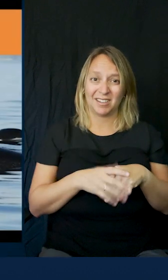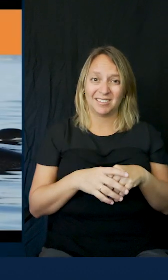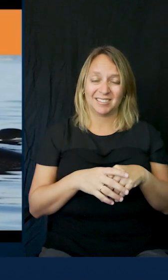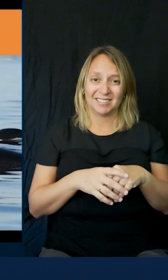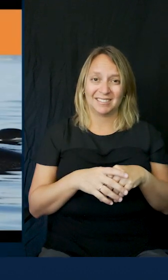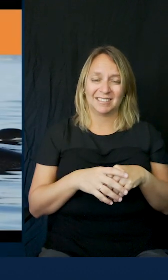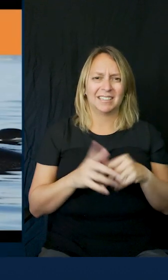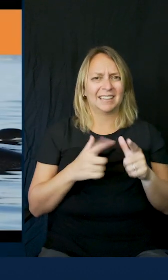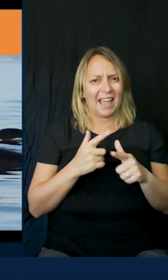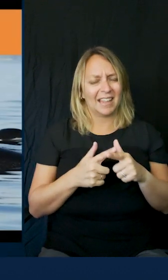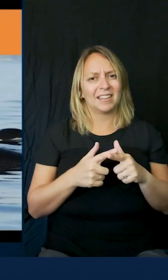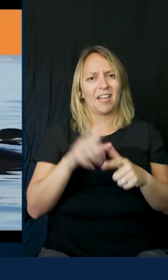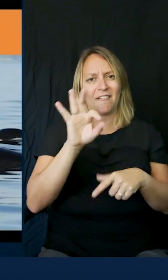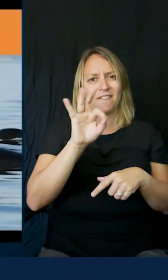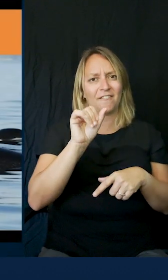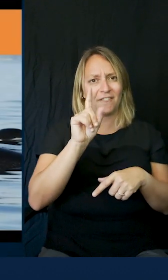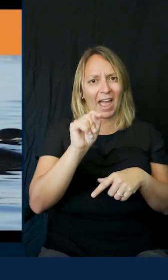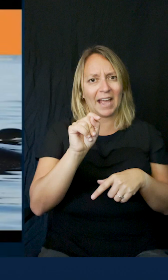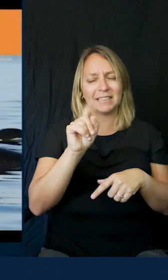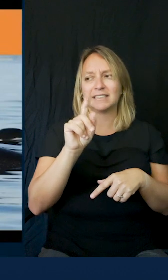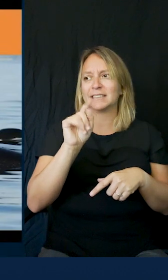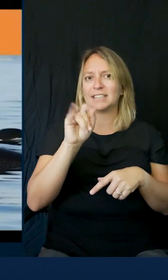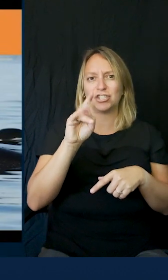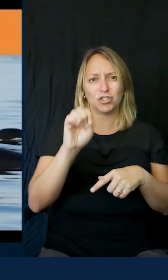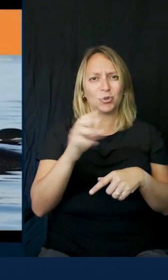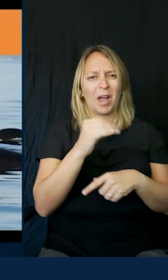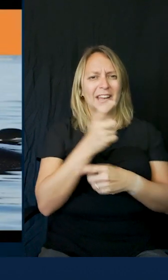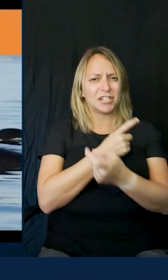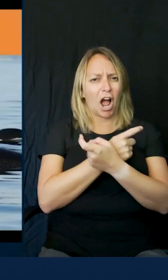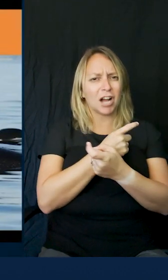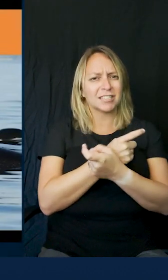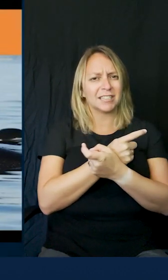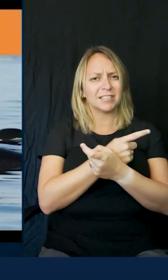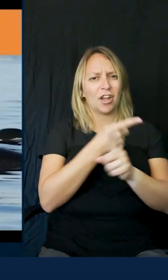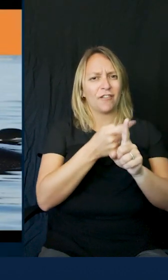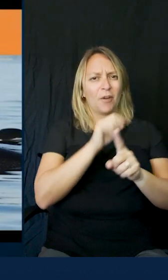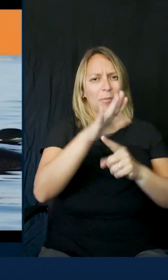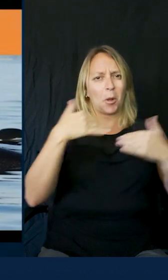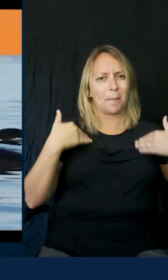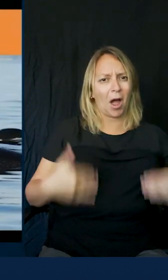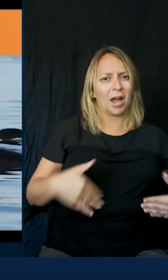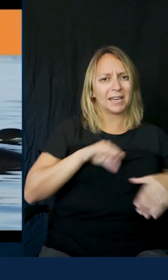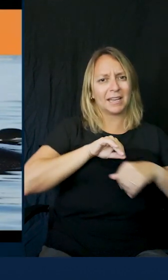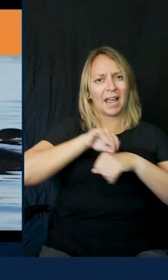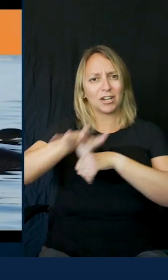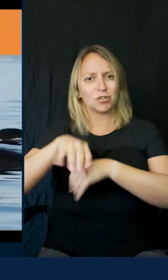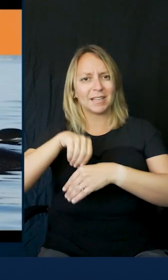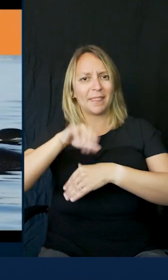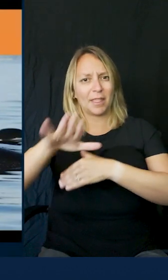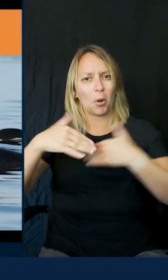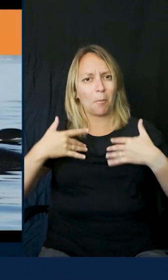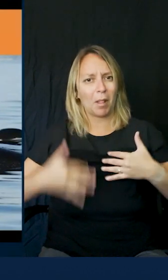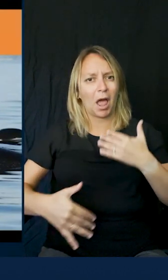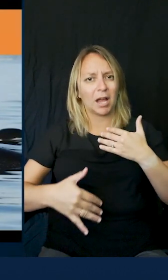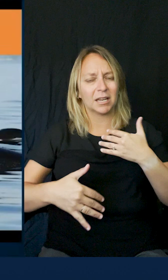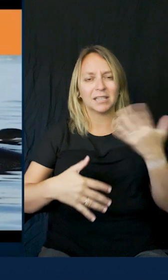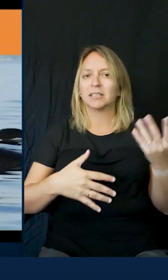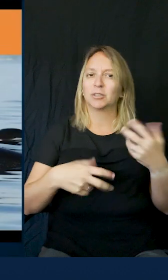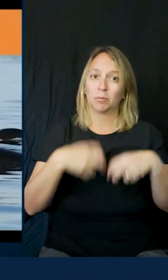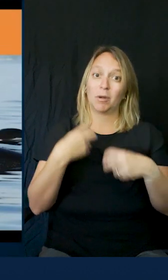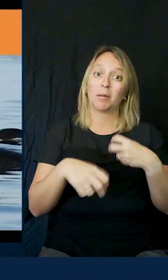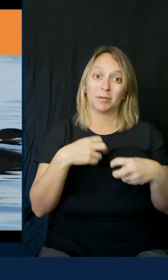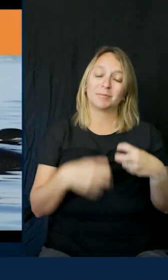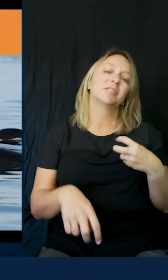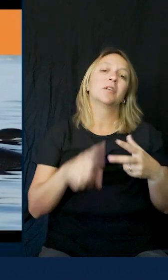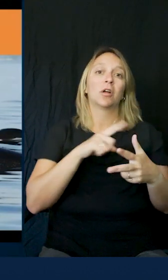to metabolize those fat tissues. And that's when those toxins can enter their bloodstream. And that's when it really becomes a problem for them. So these are all really